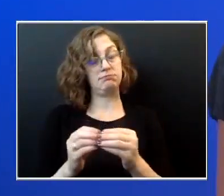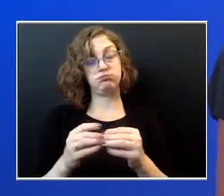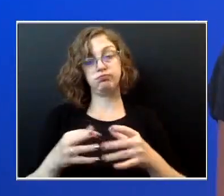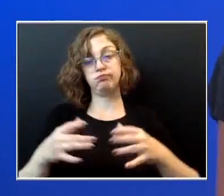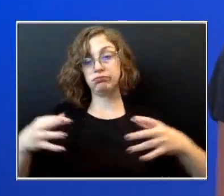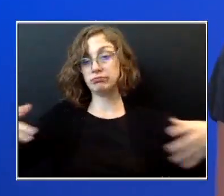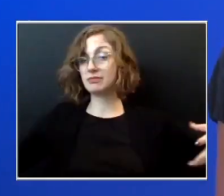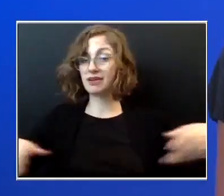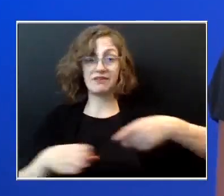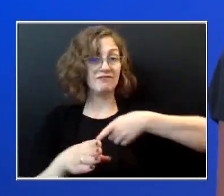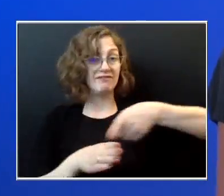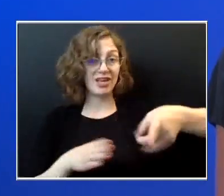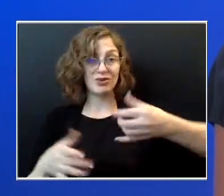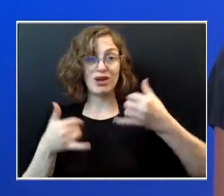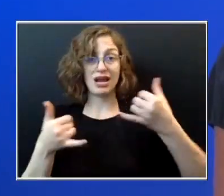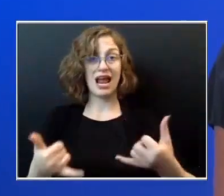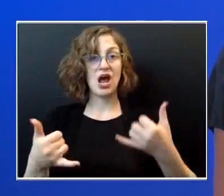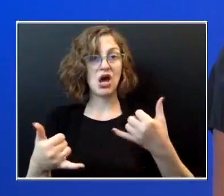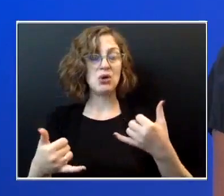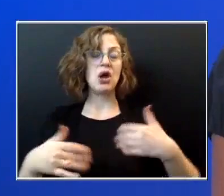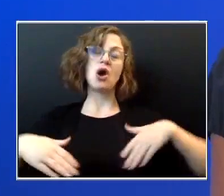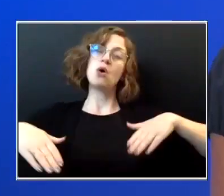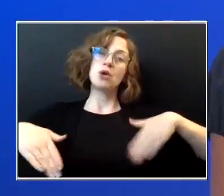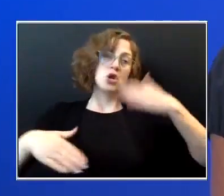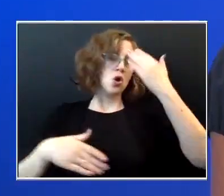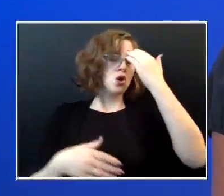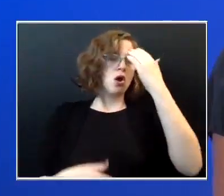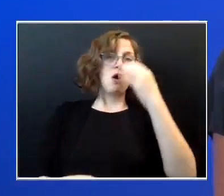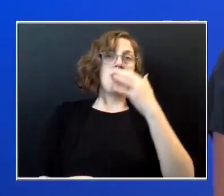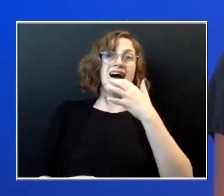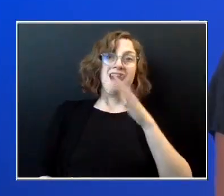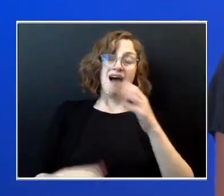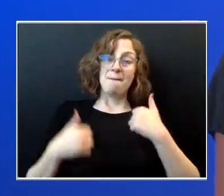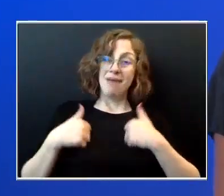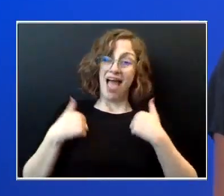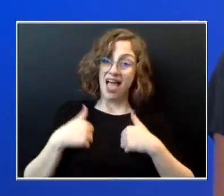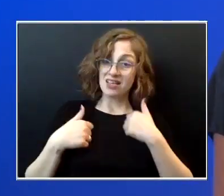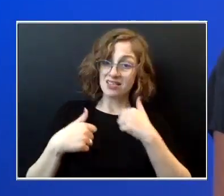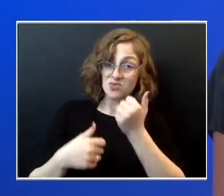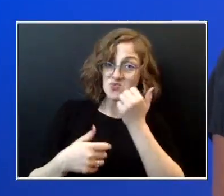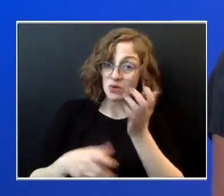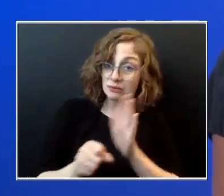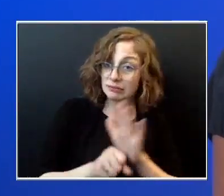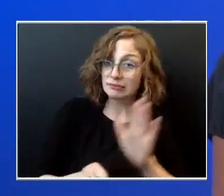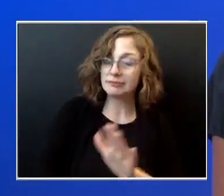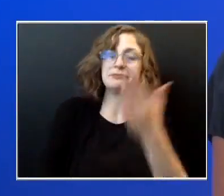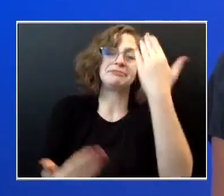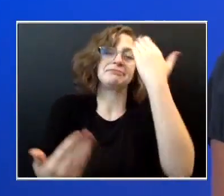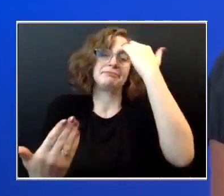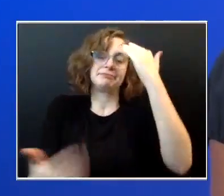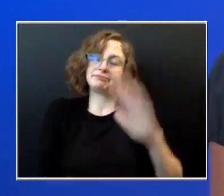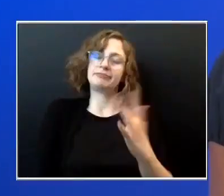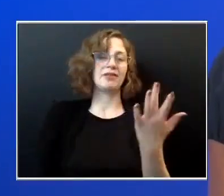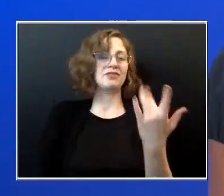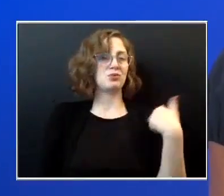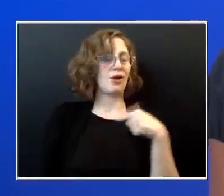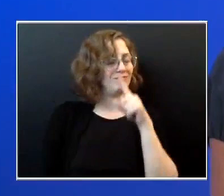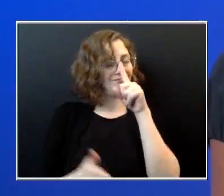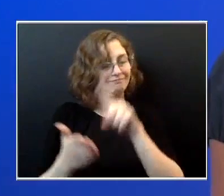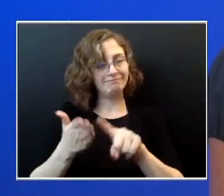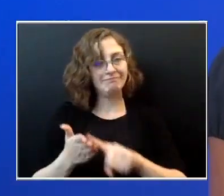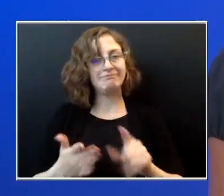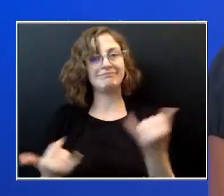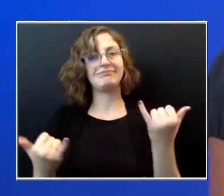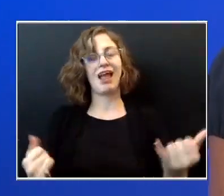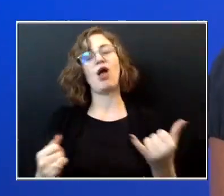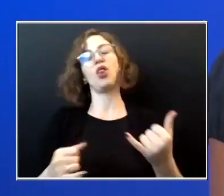is a hot bath warm enough? We don't know the answers to all that, and that's why we're doing the hard research, the randomized clinical trials,